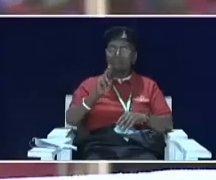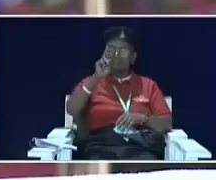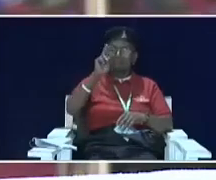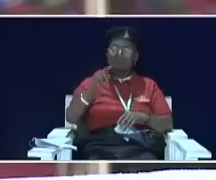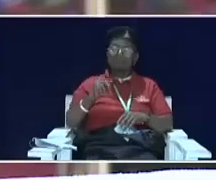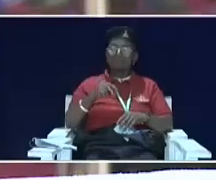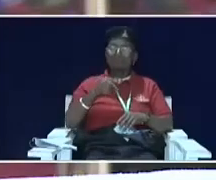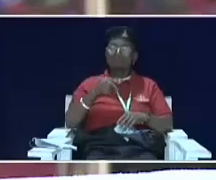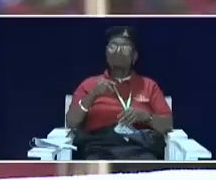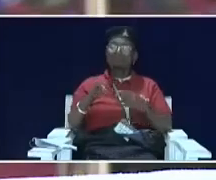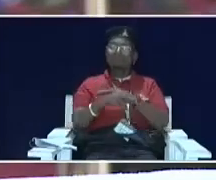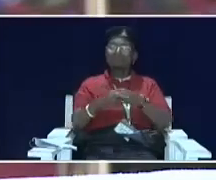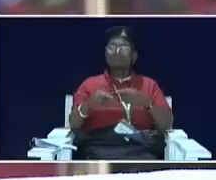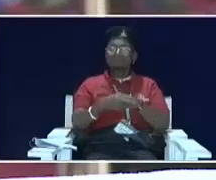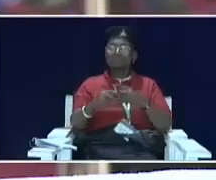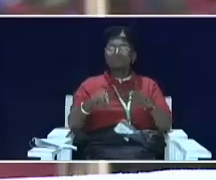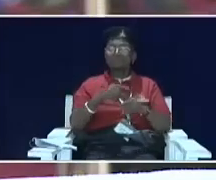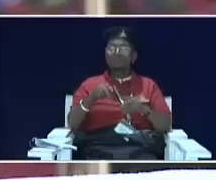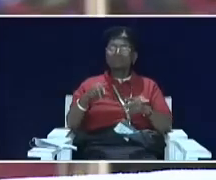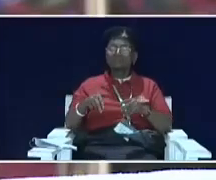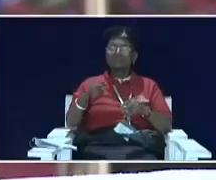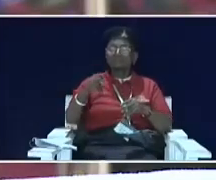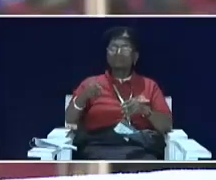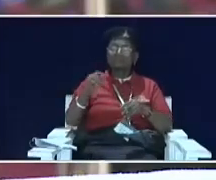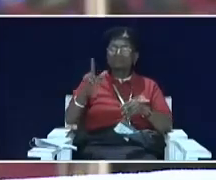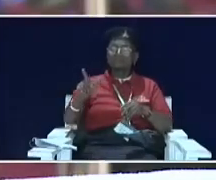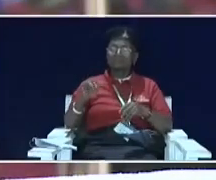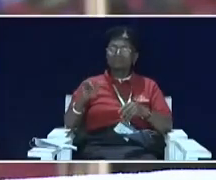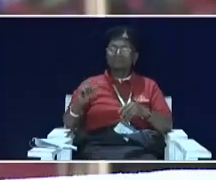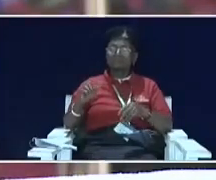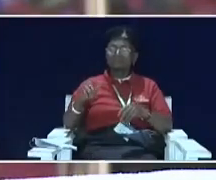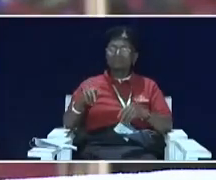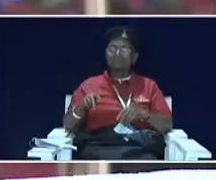When Philip joined the church,